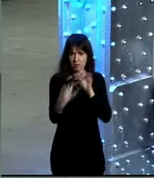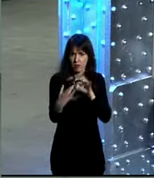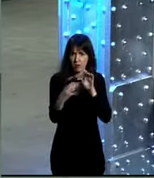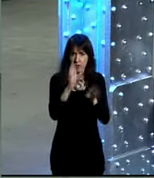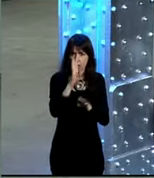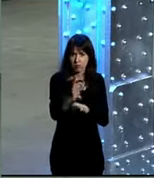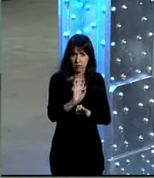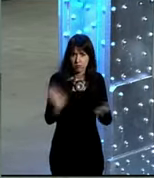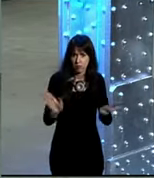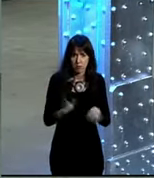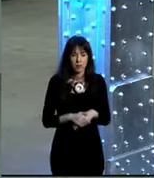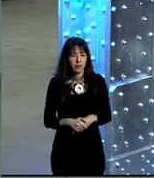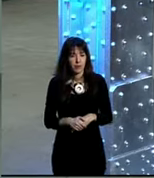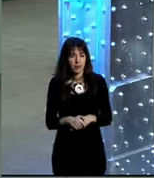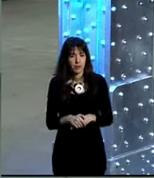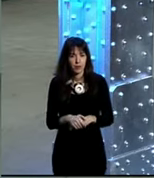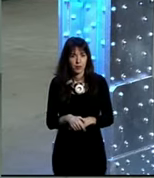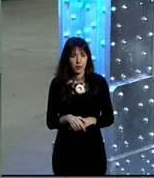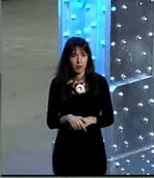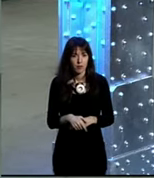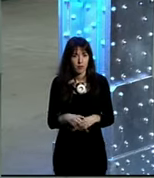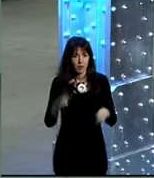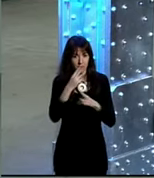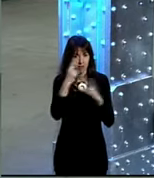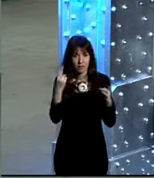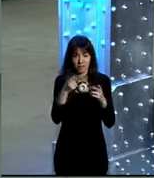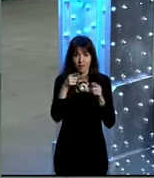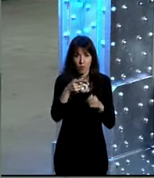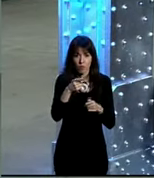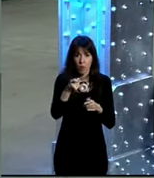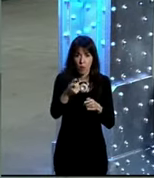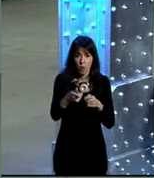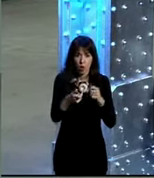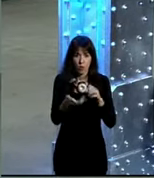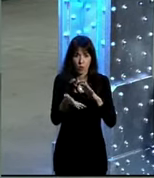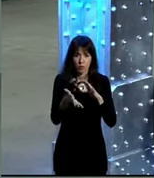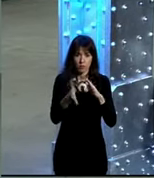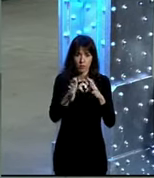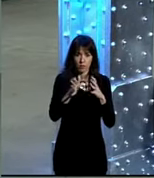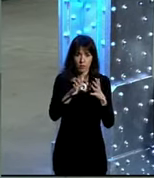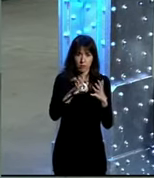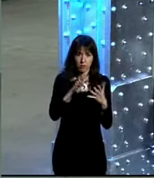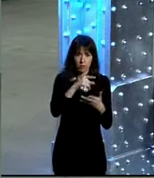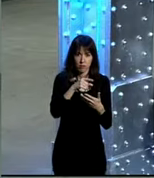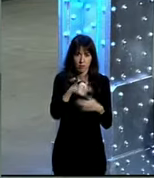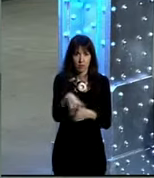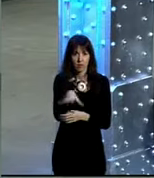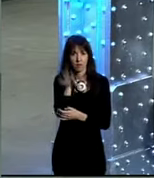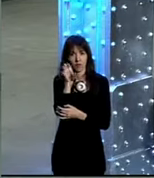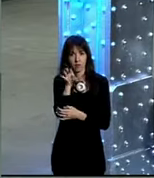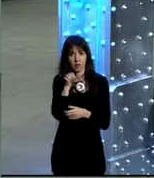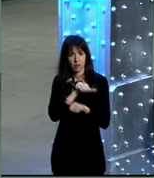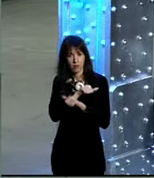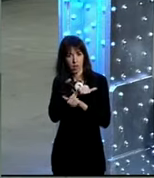time. Then the audience gradually turned into this. Fairly passive recipients of the content that